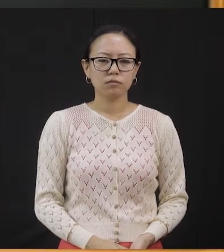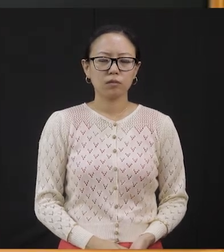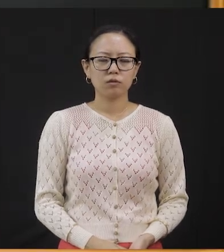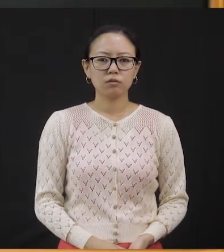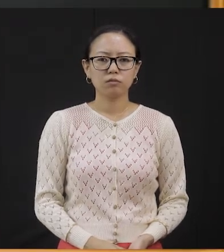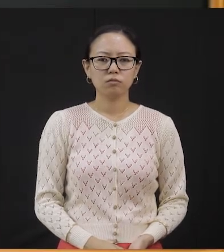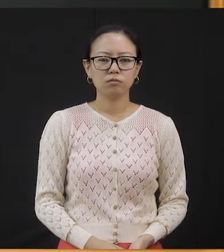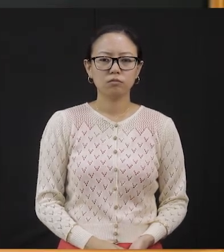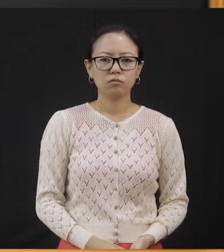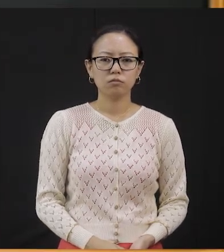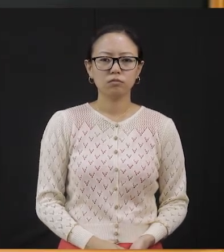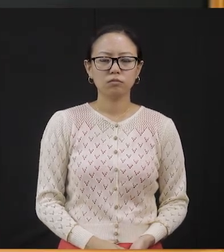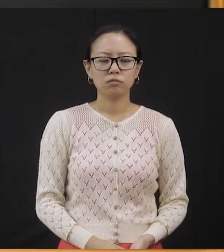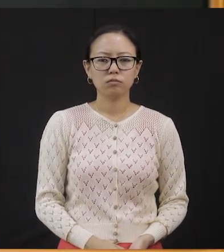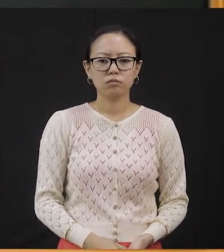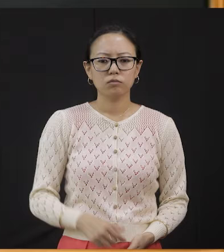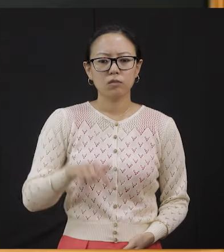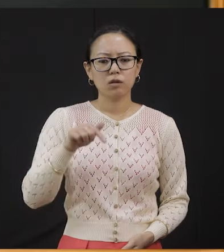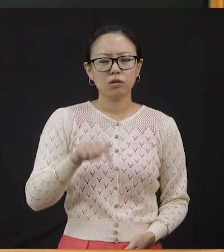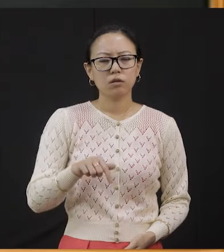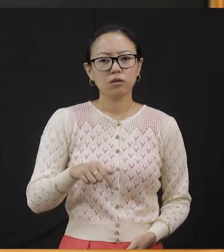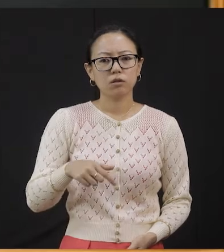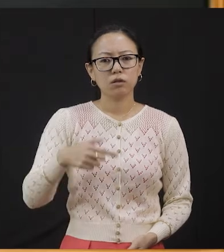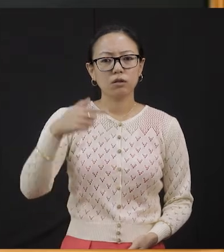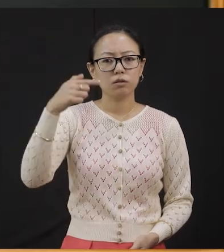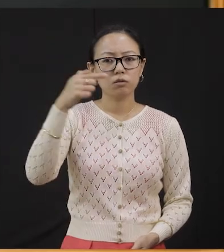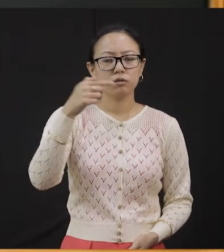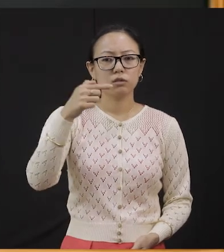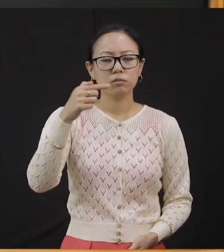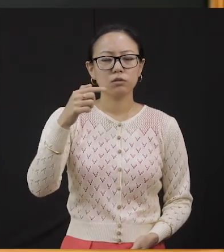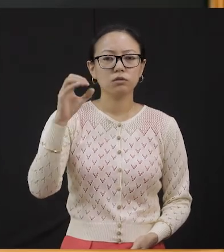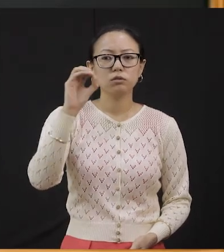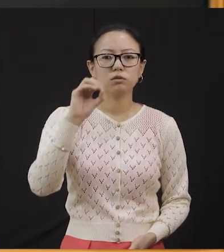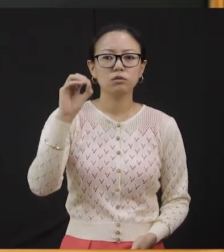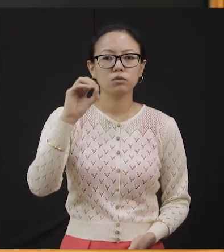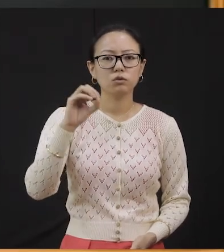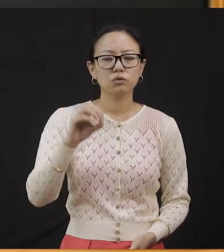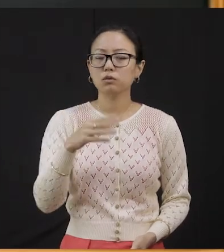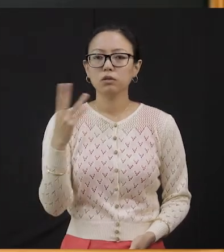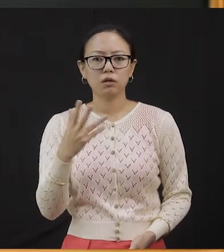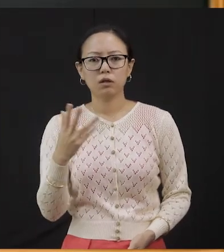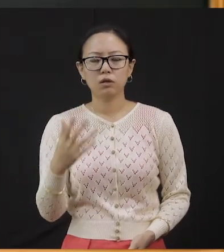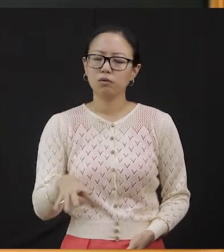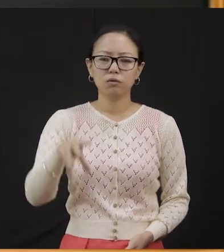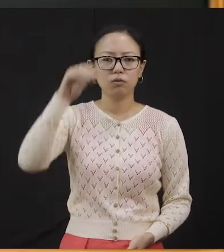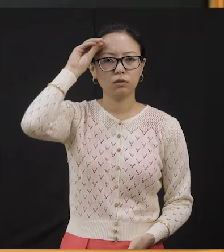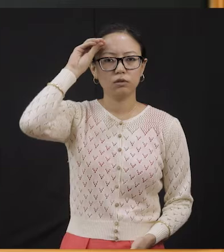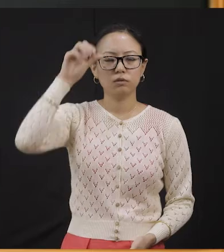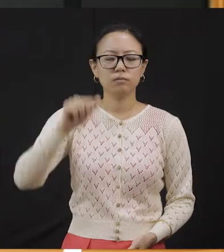now we are moving to subtracting with the number 0. Okay? Subtracting with the